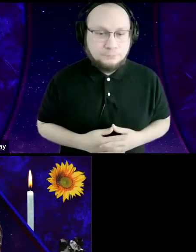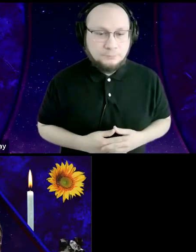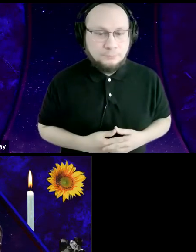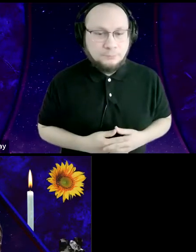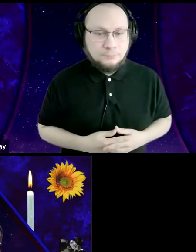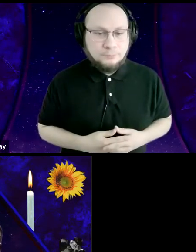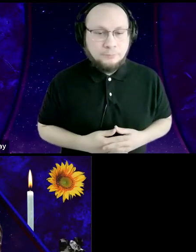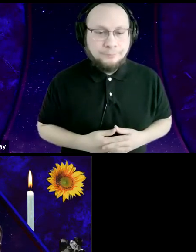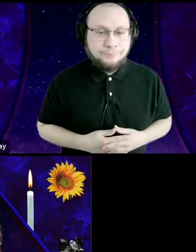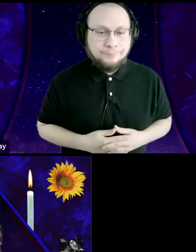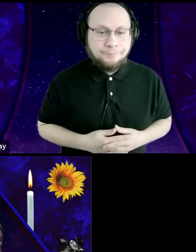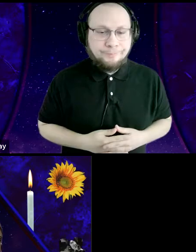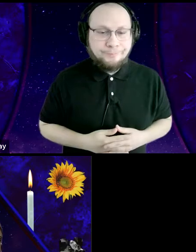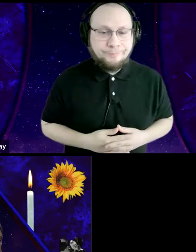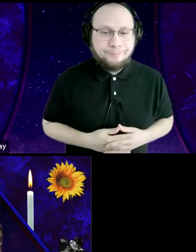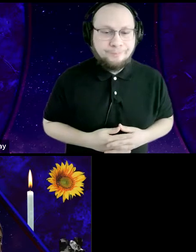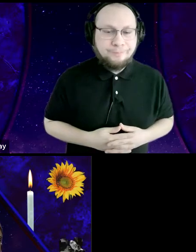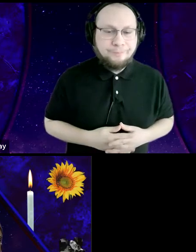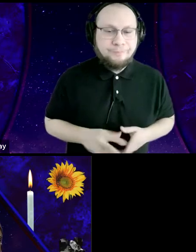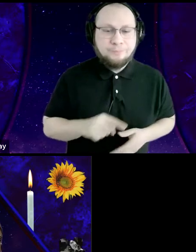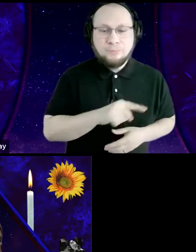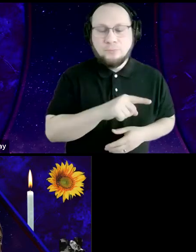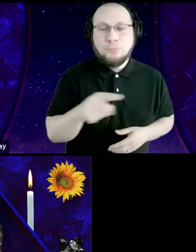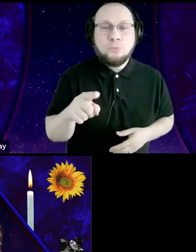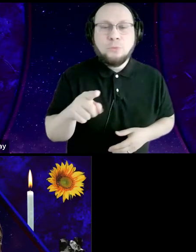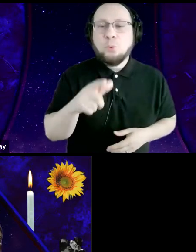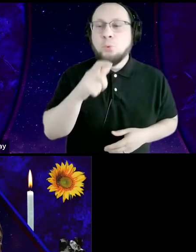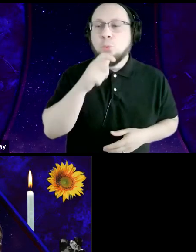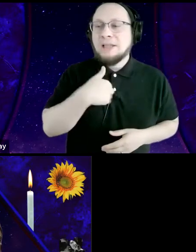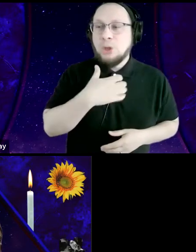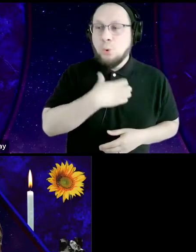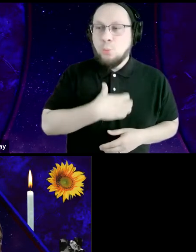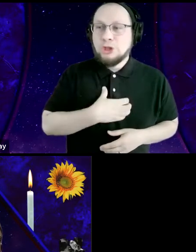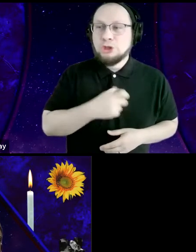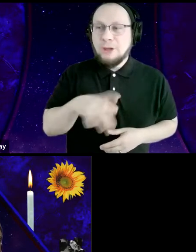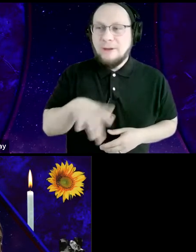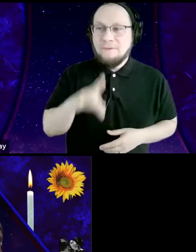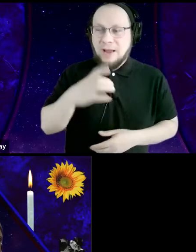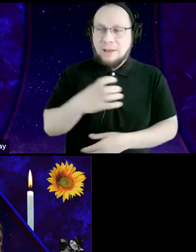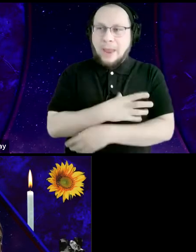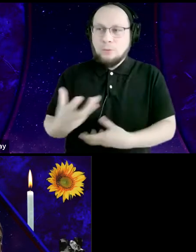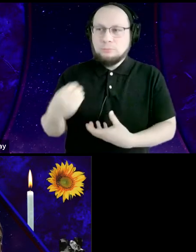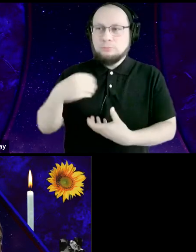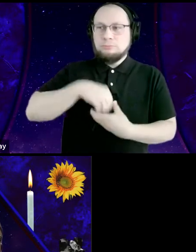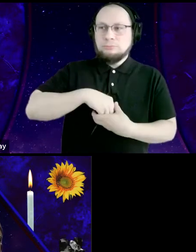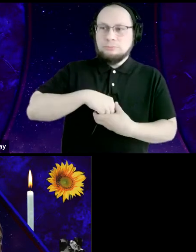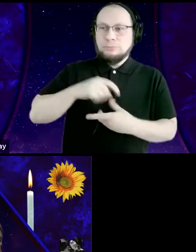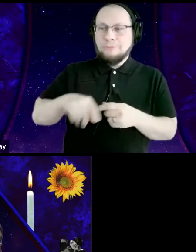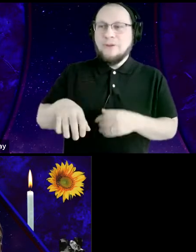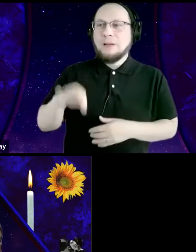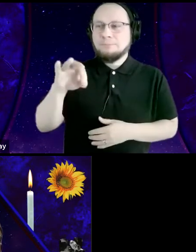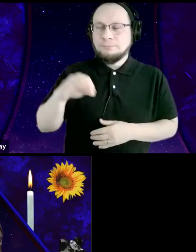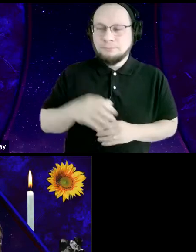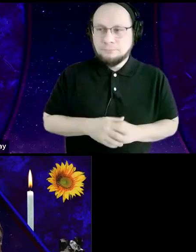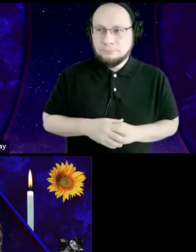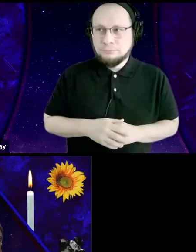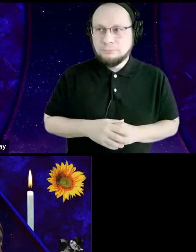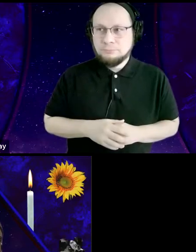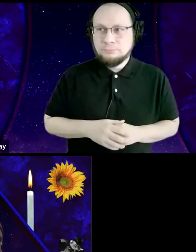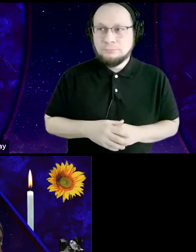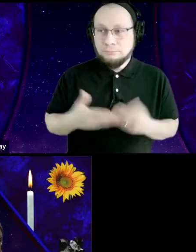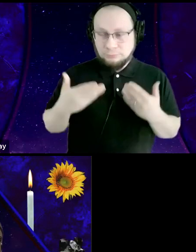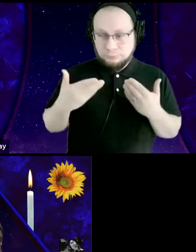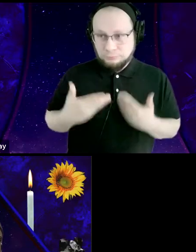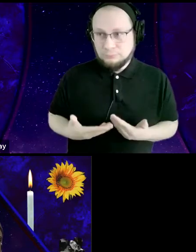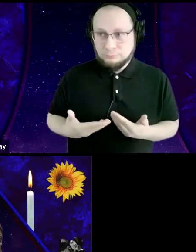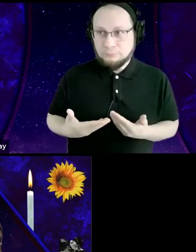Whoever hath her wish, thou hast thy will, and will to boot, and will in overplus. More than enough am I that vexed